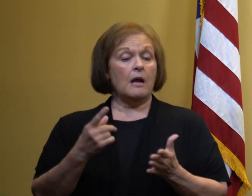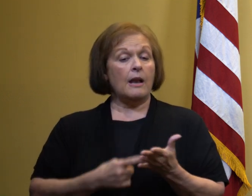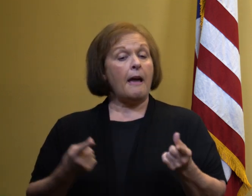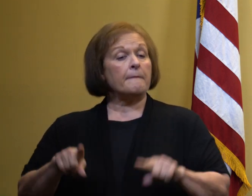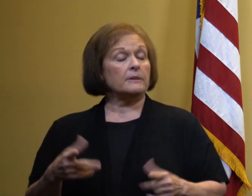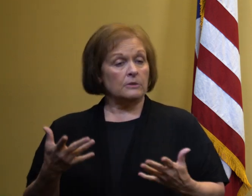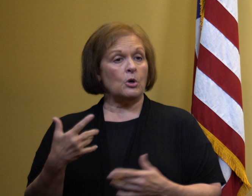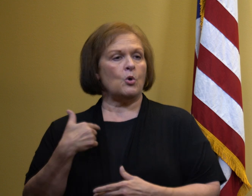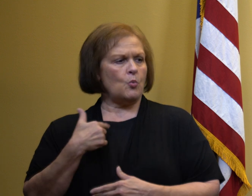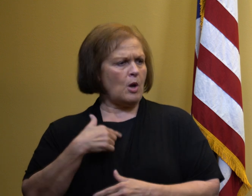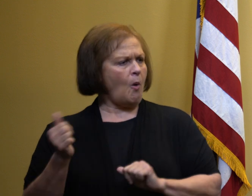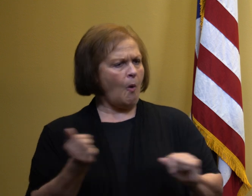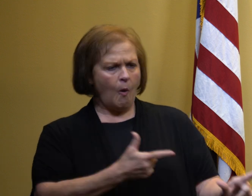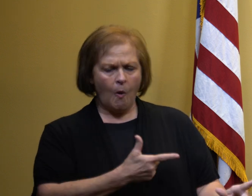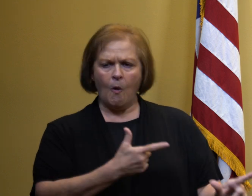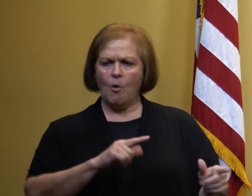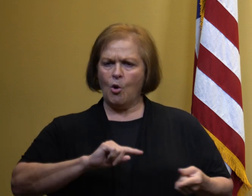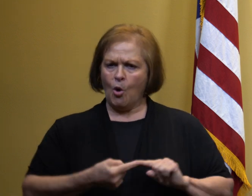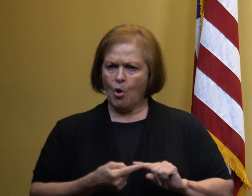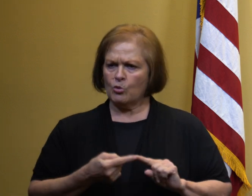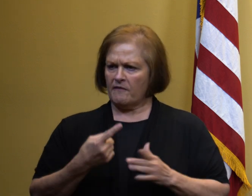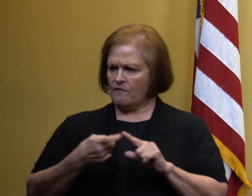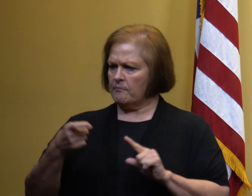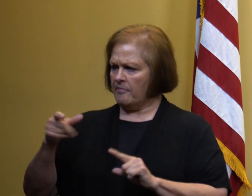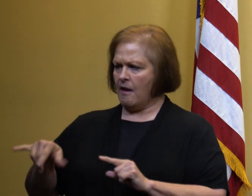that, we're all hurt by it and from it.